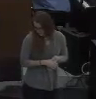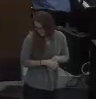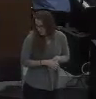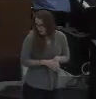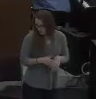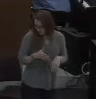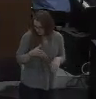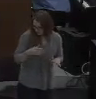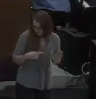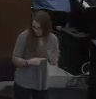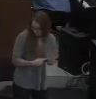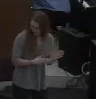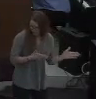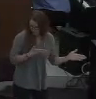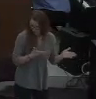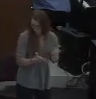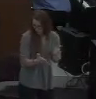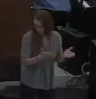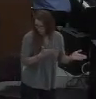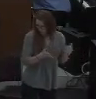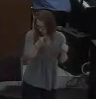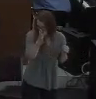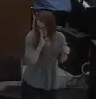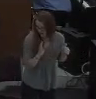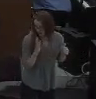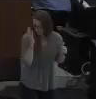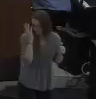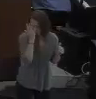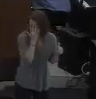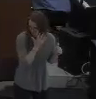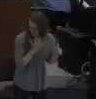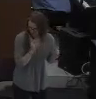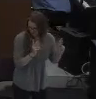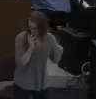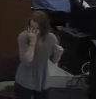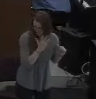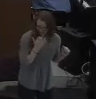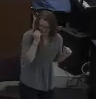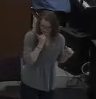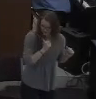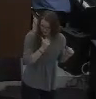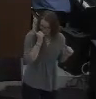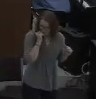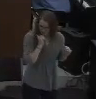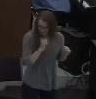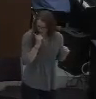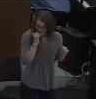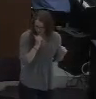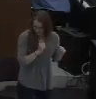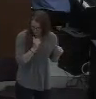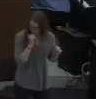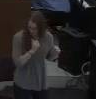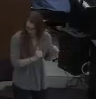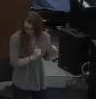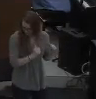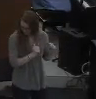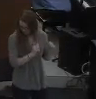It bids me serve amid the wrath God's people face each